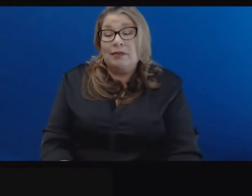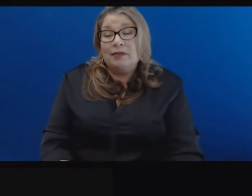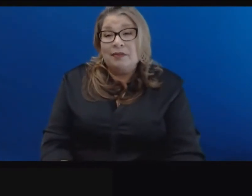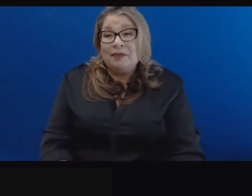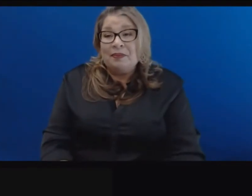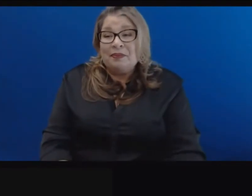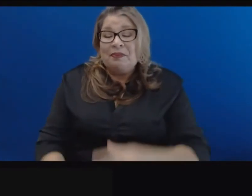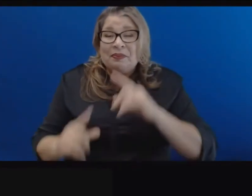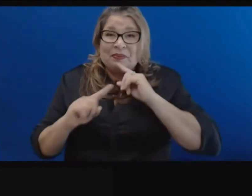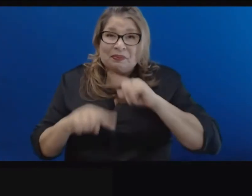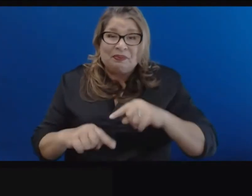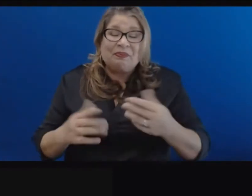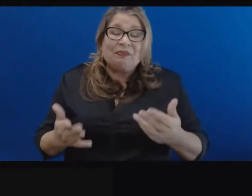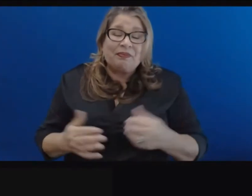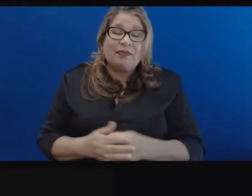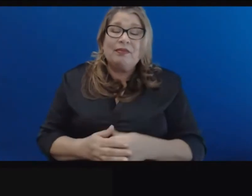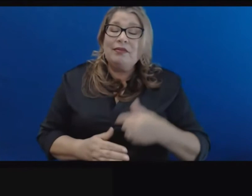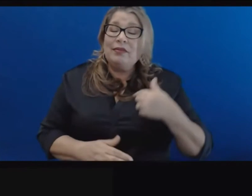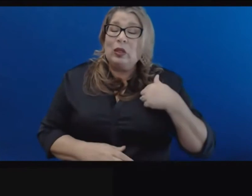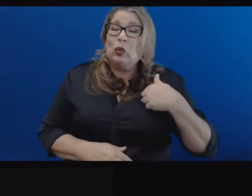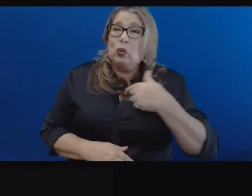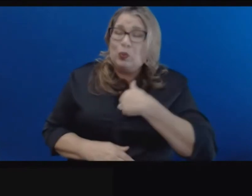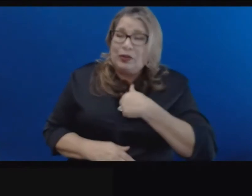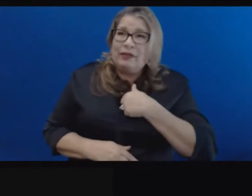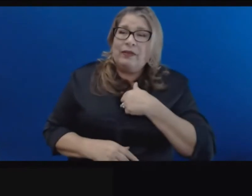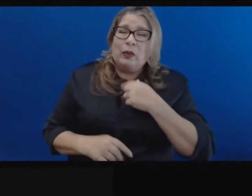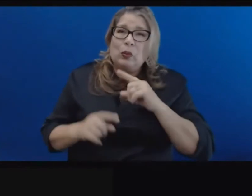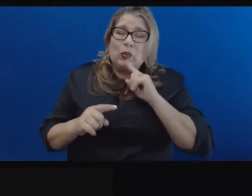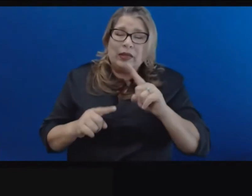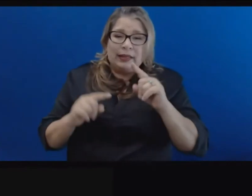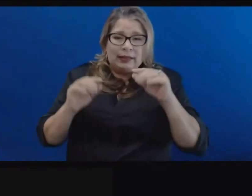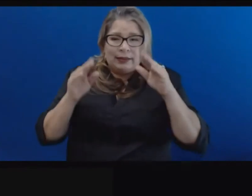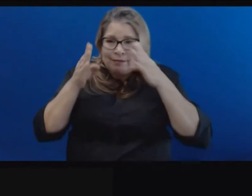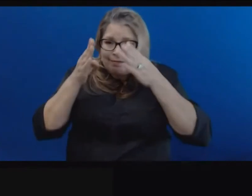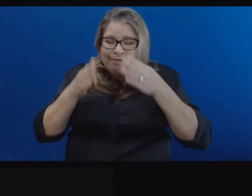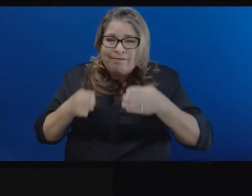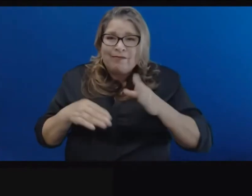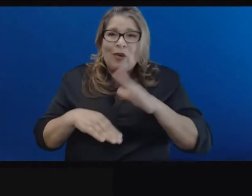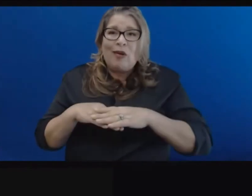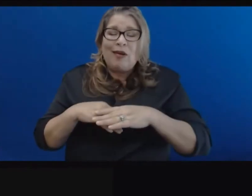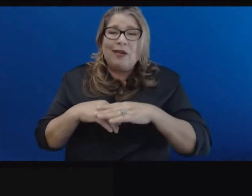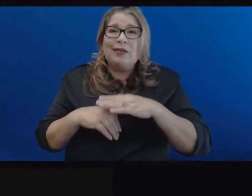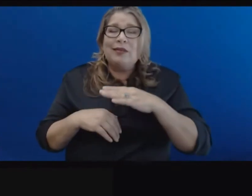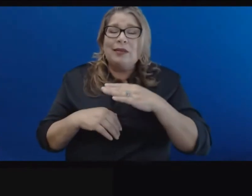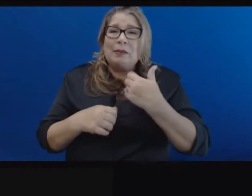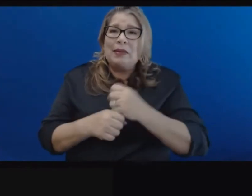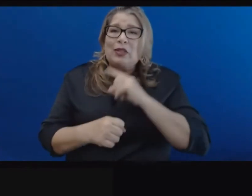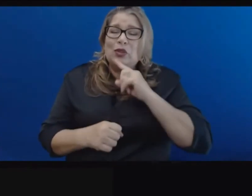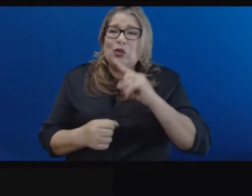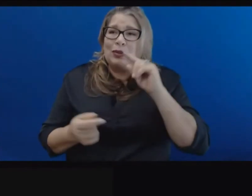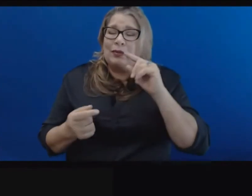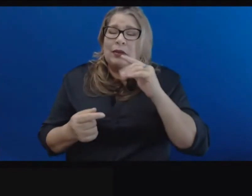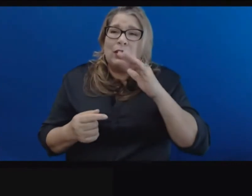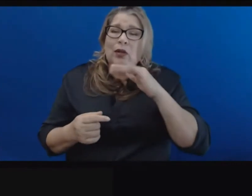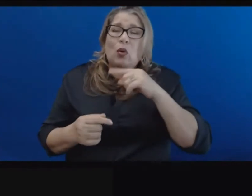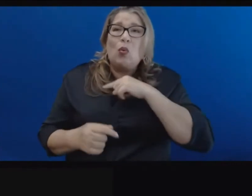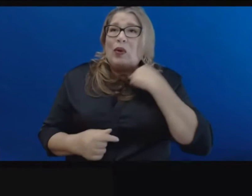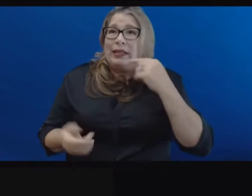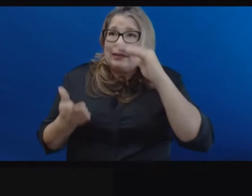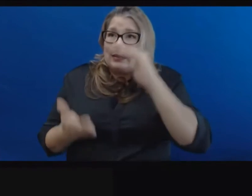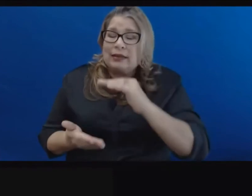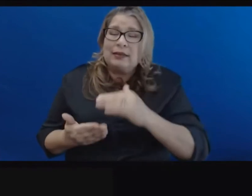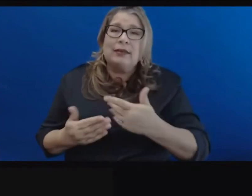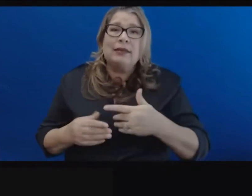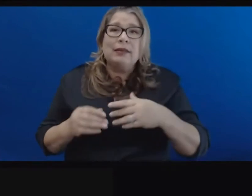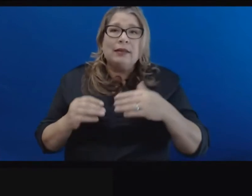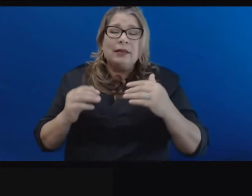thoughtful, trying to focus on risk and exposure and equity, have led to some delays in getting vaccine out into